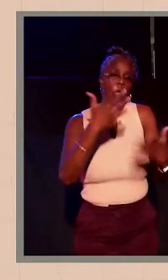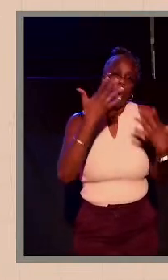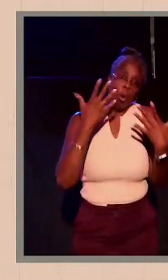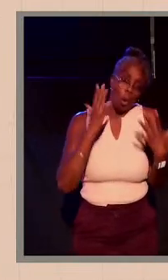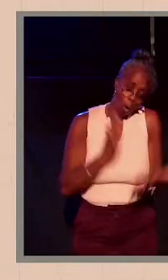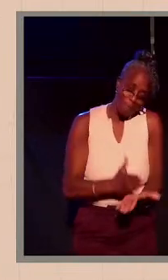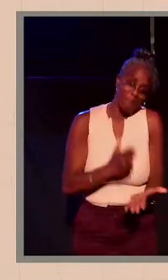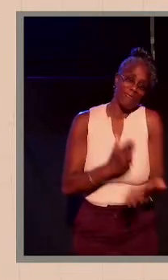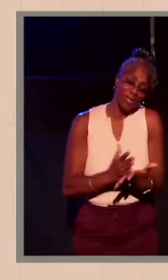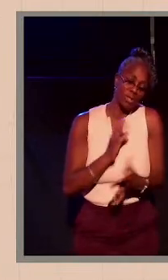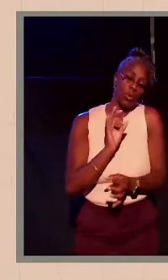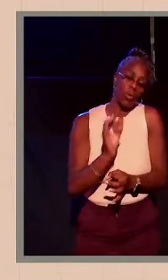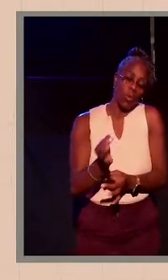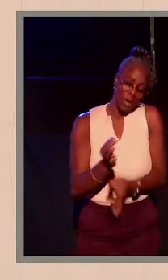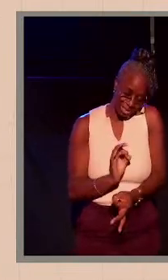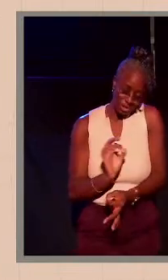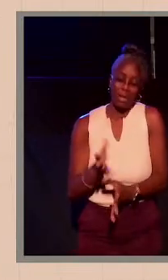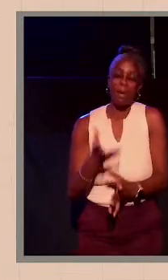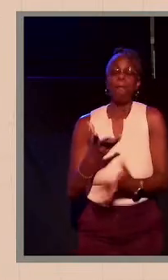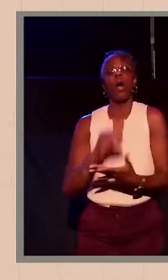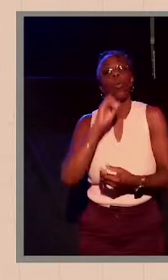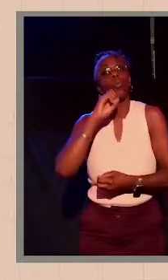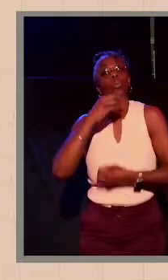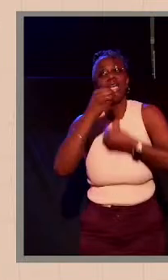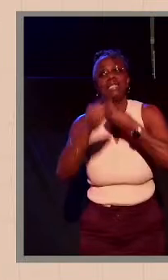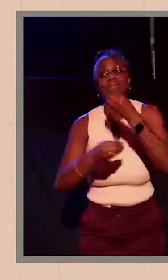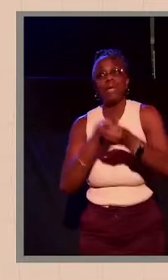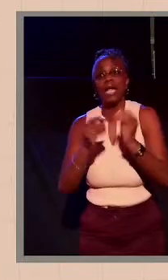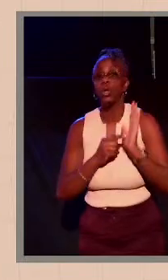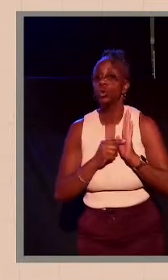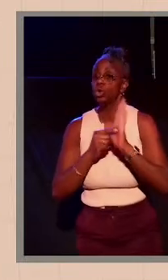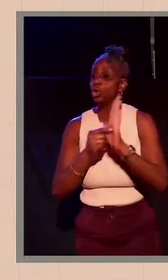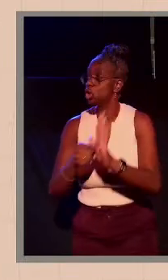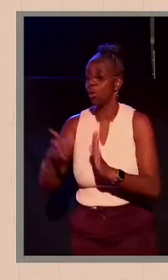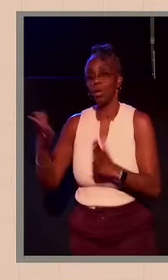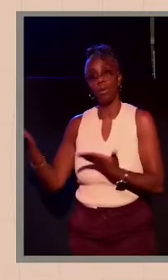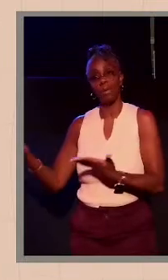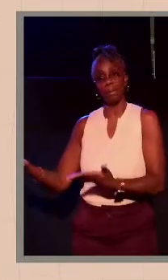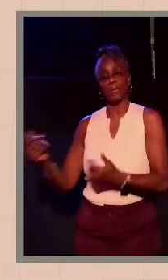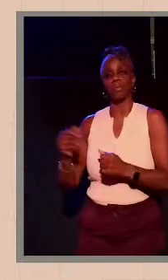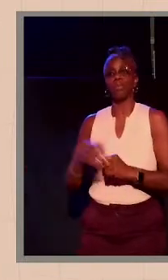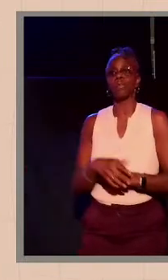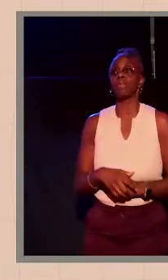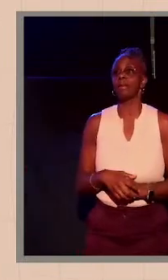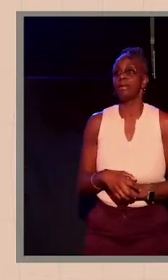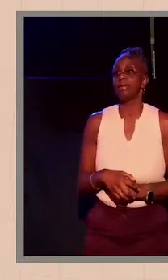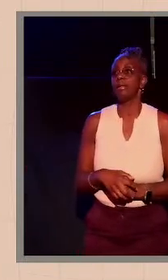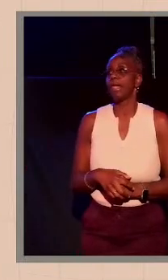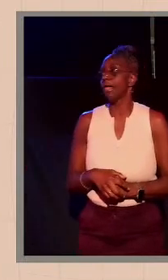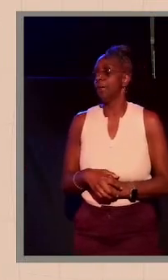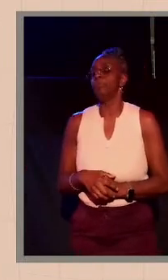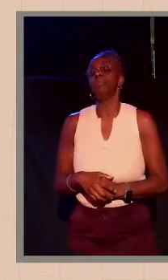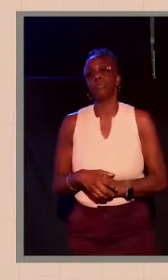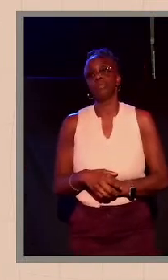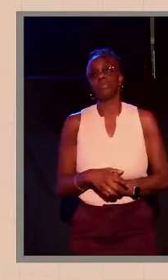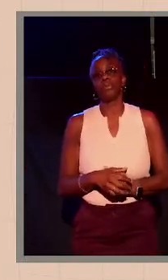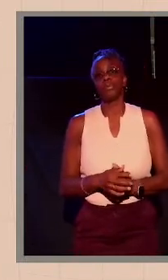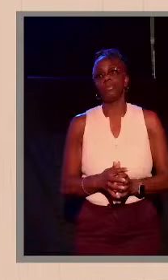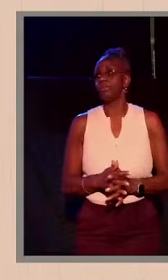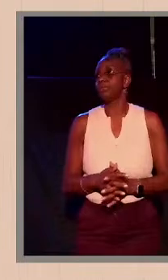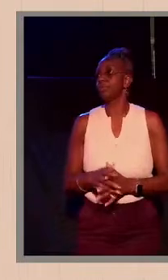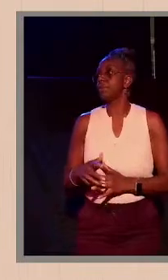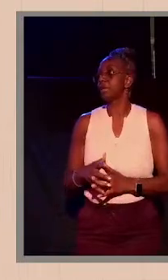good question. So let me explain it by showing you on here. So if you think of it,